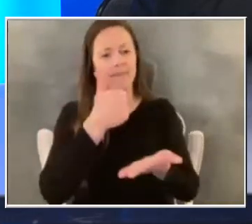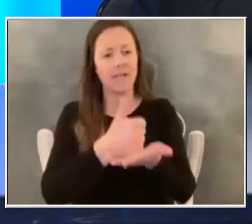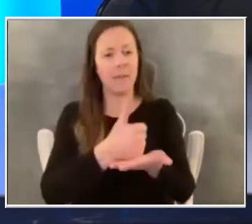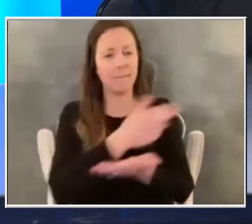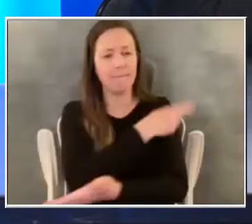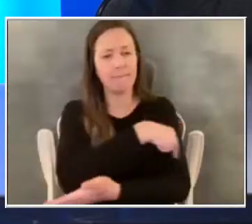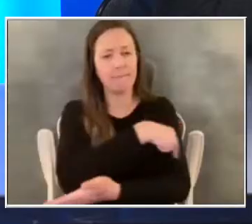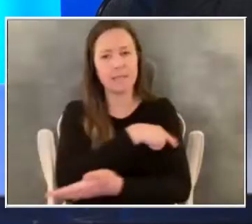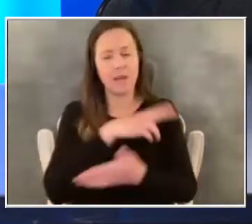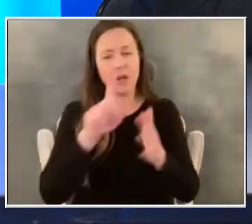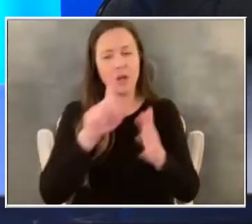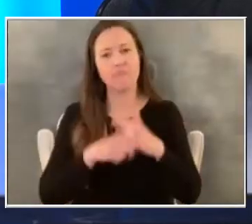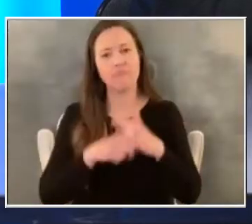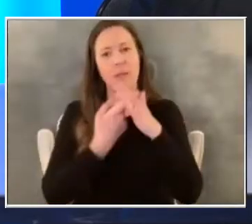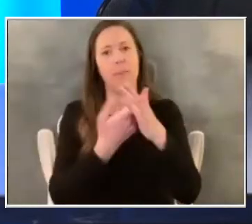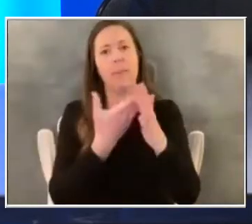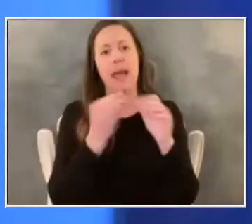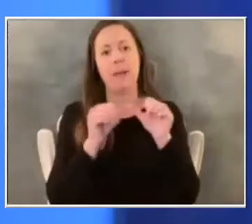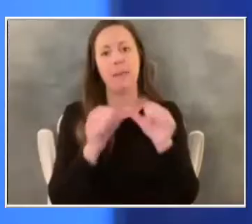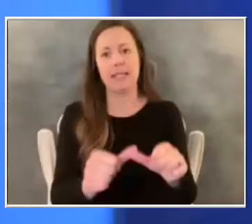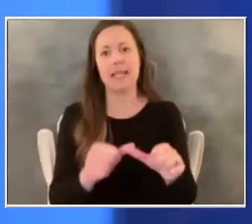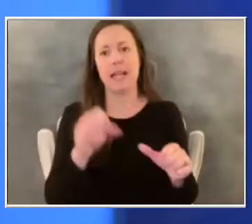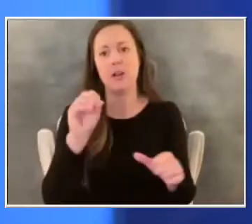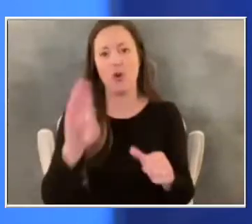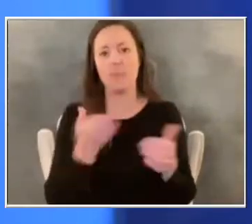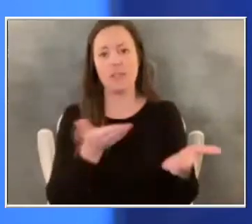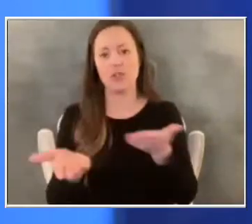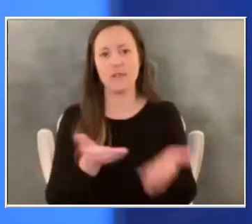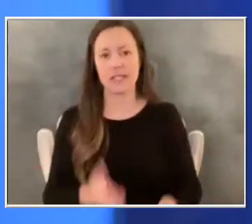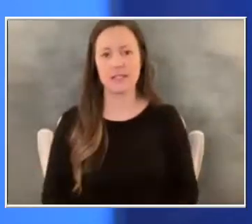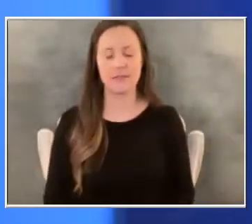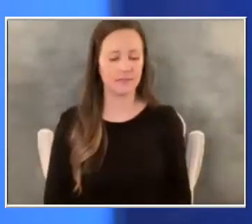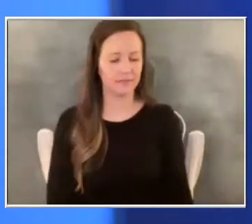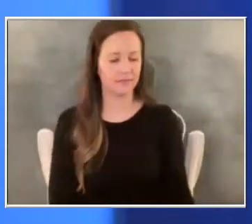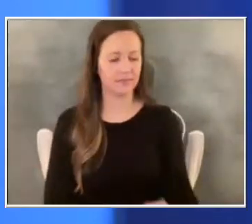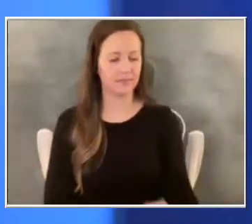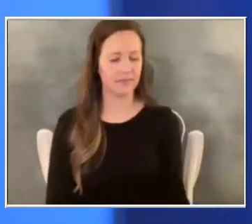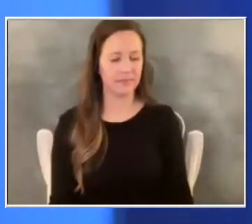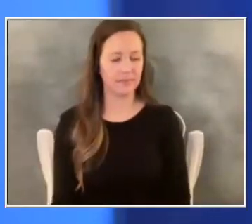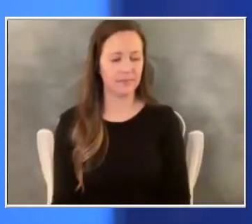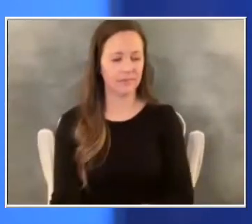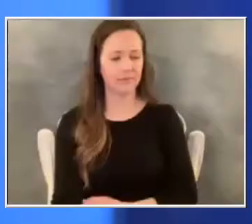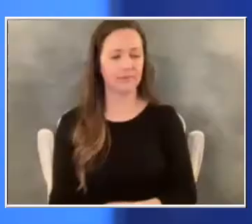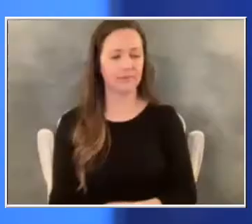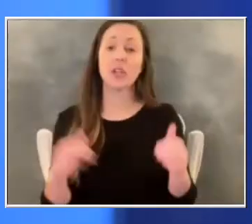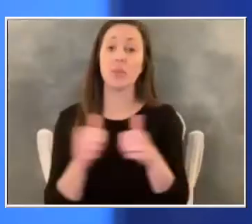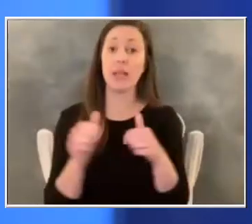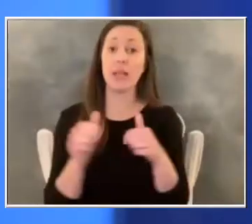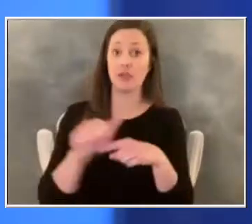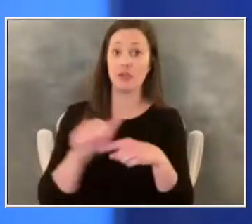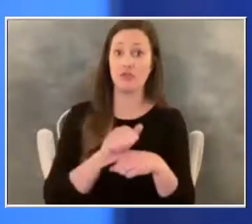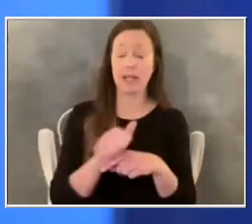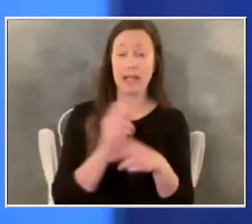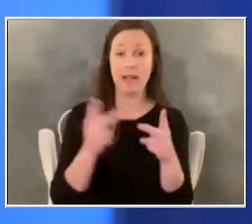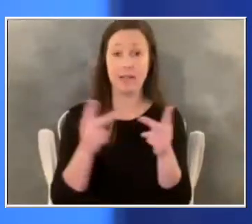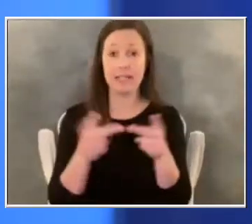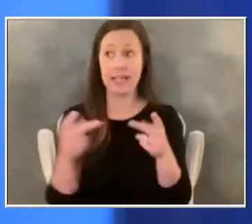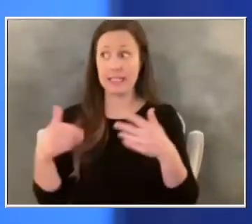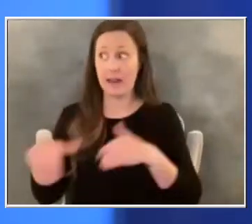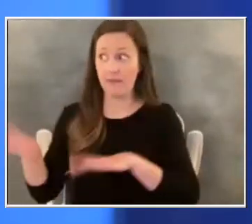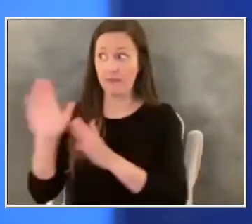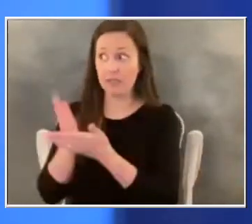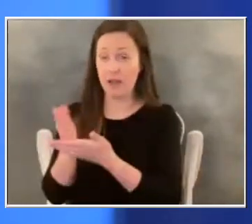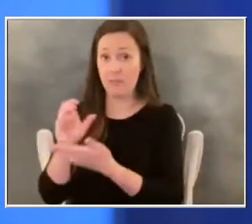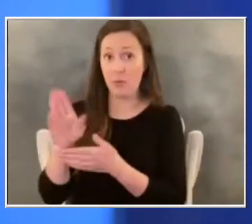maintain obstetric services? In addition to training those facilities that have given up OB services so that they're ready for